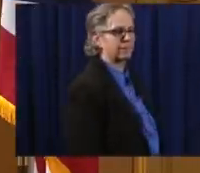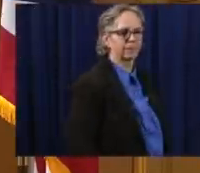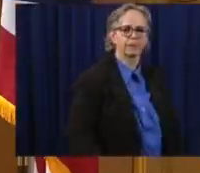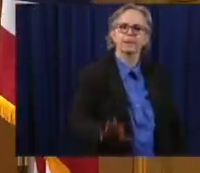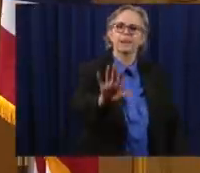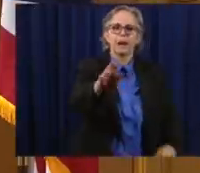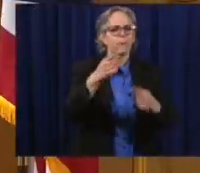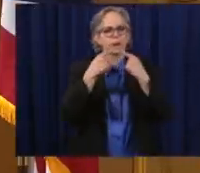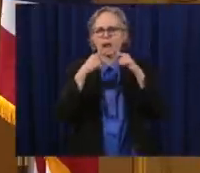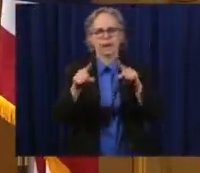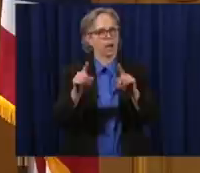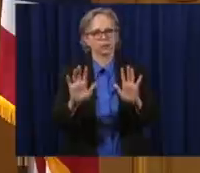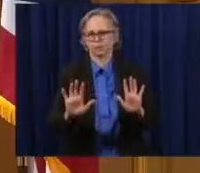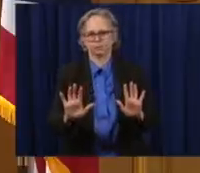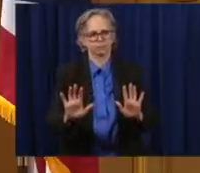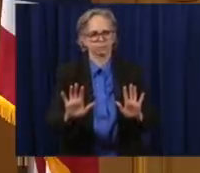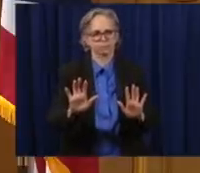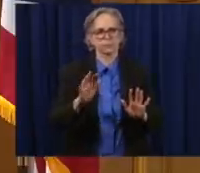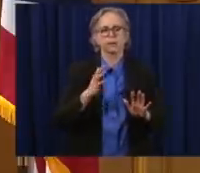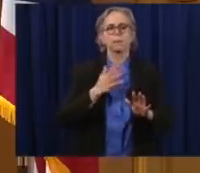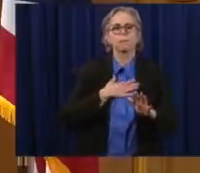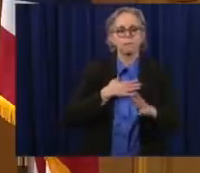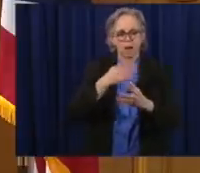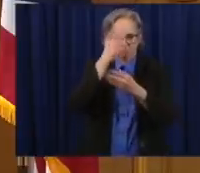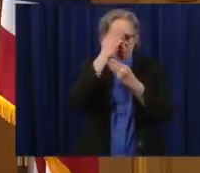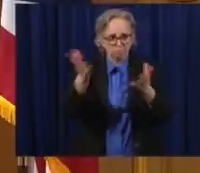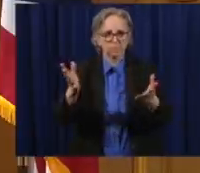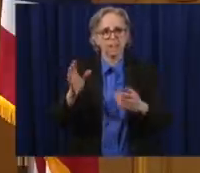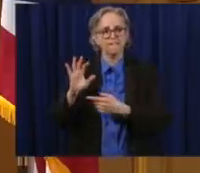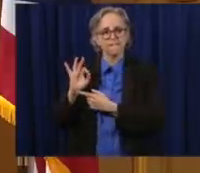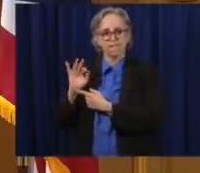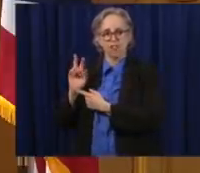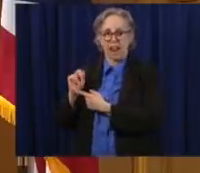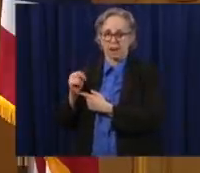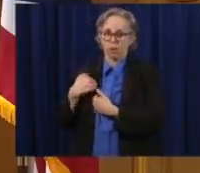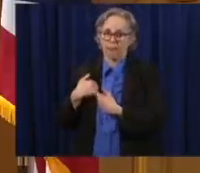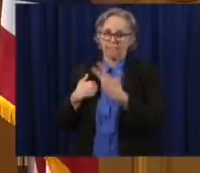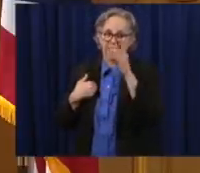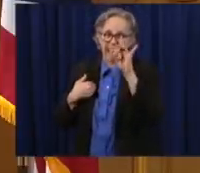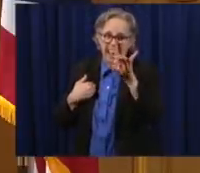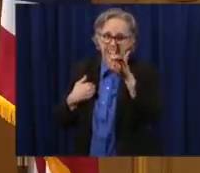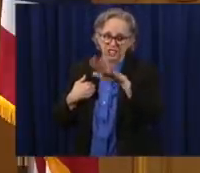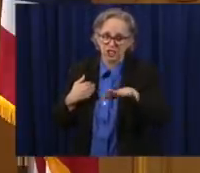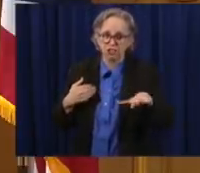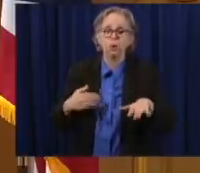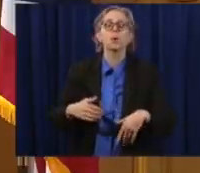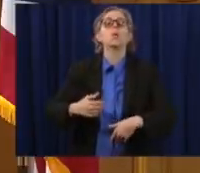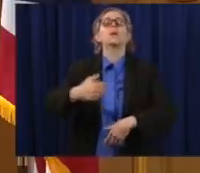children, we have 24 grandchildren, we get it, we understand. Thank you.